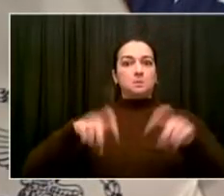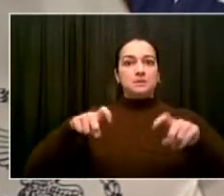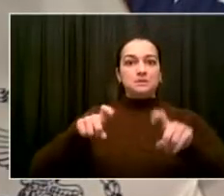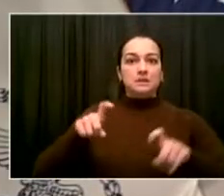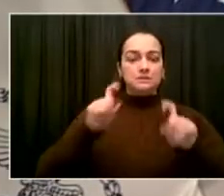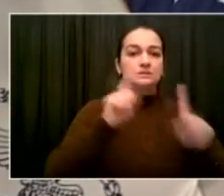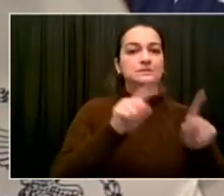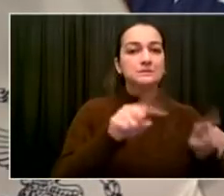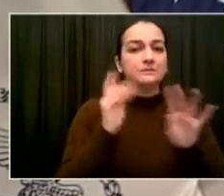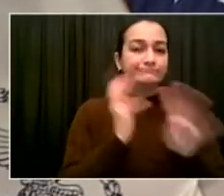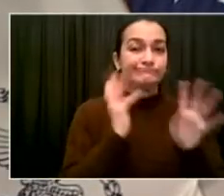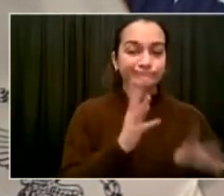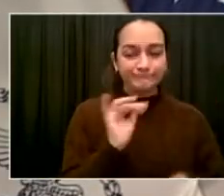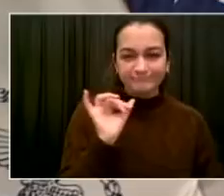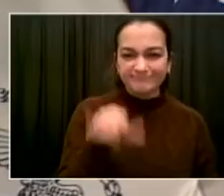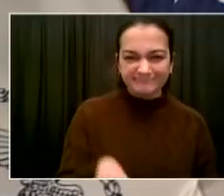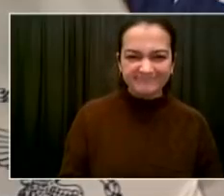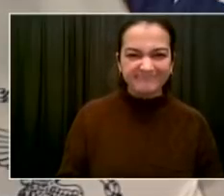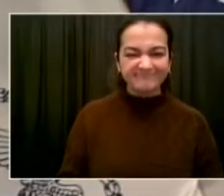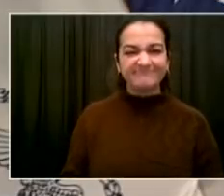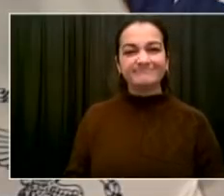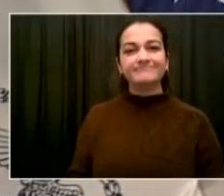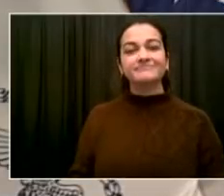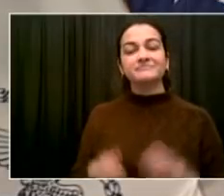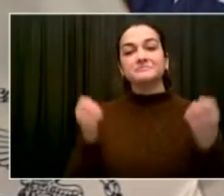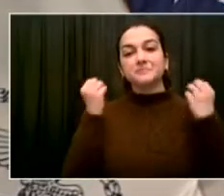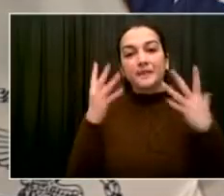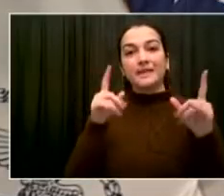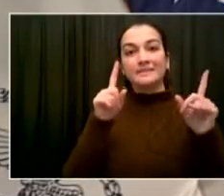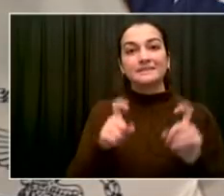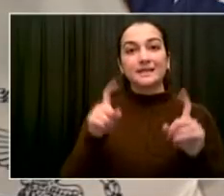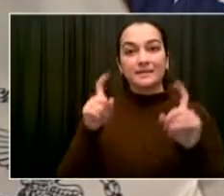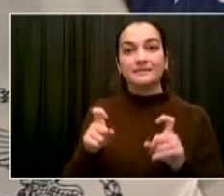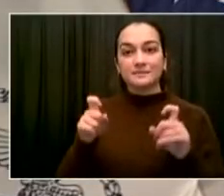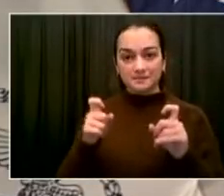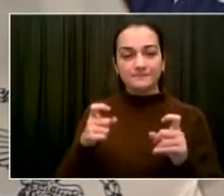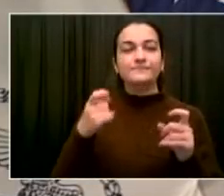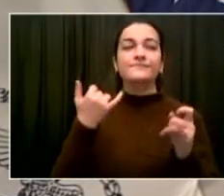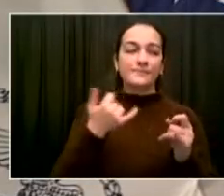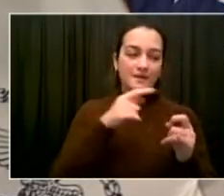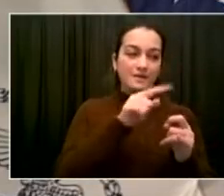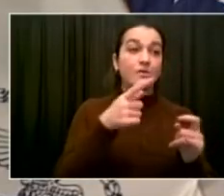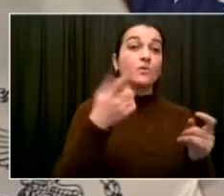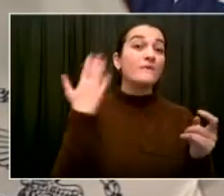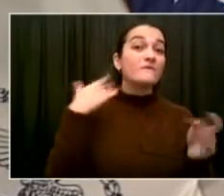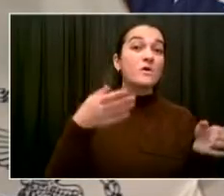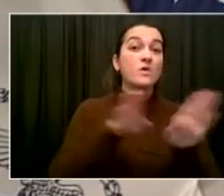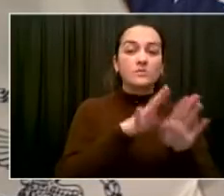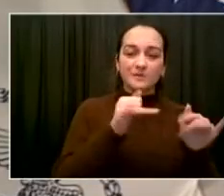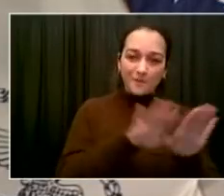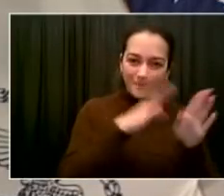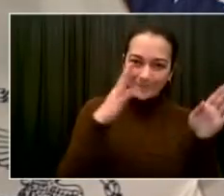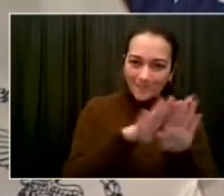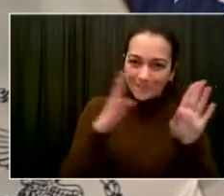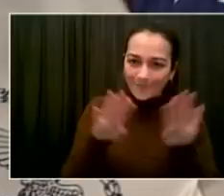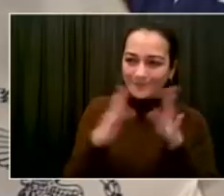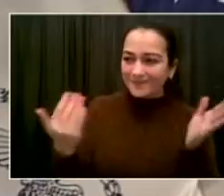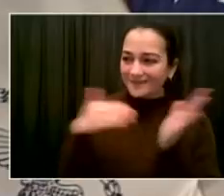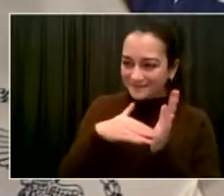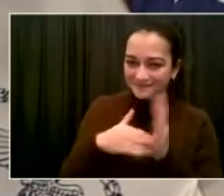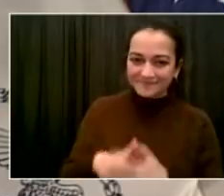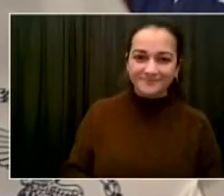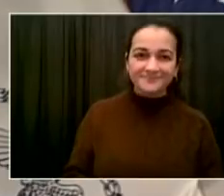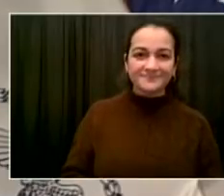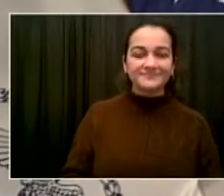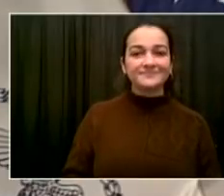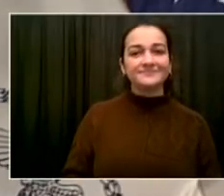lot of centers back up and running, or certainly choose where we think the most impact will be. It might be a different location than one of the places previously. We're going